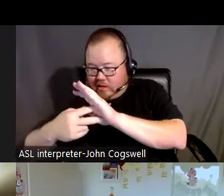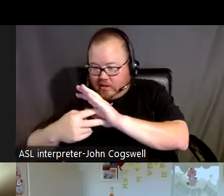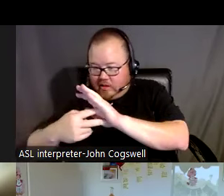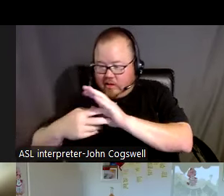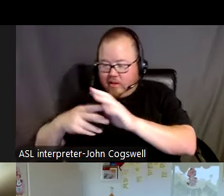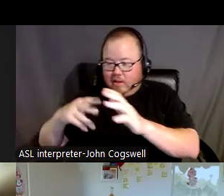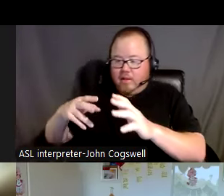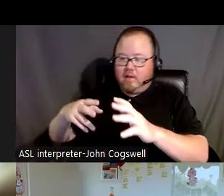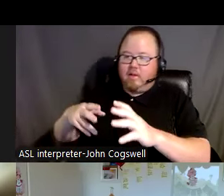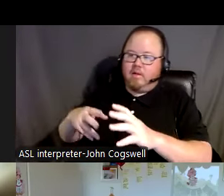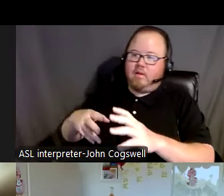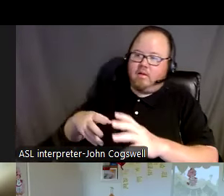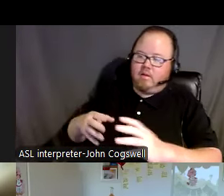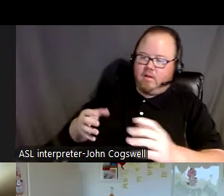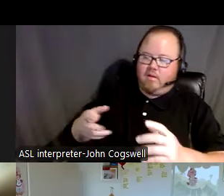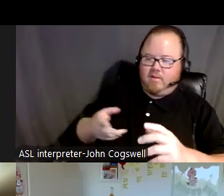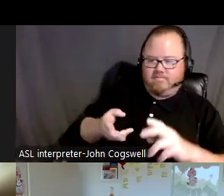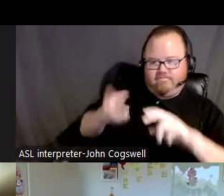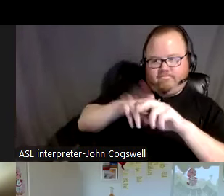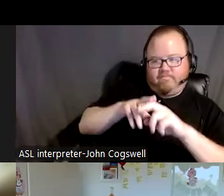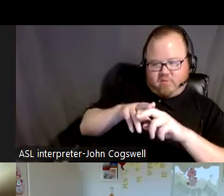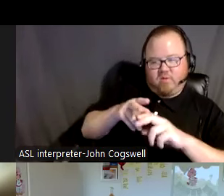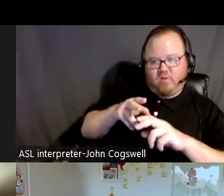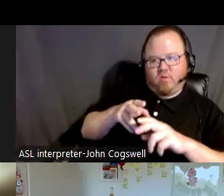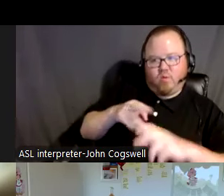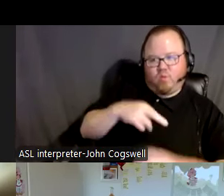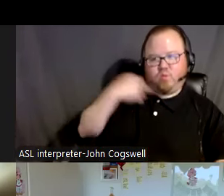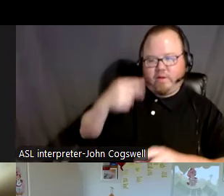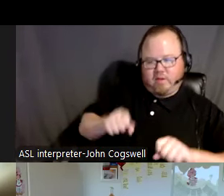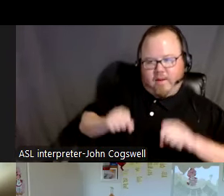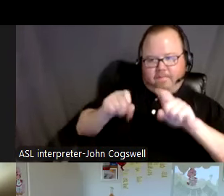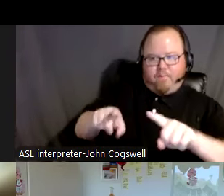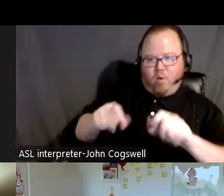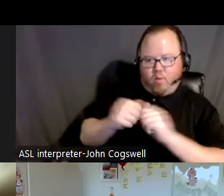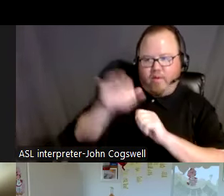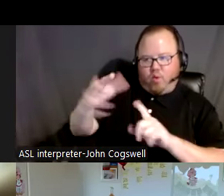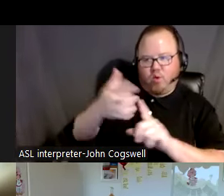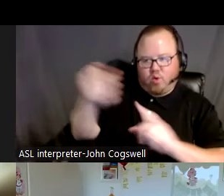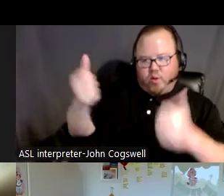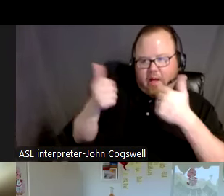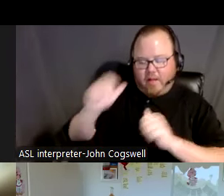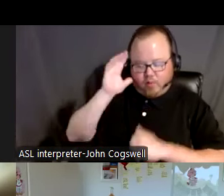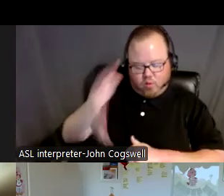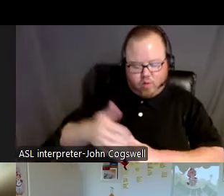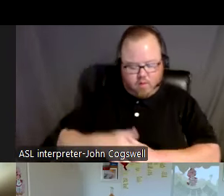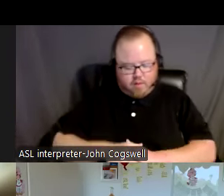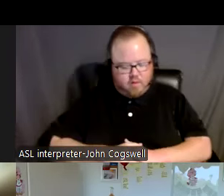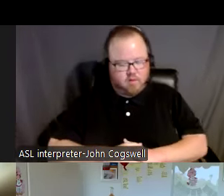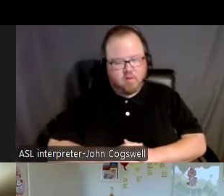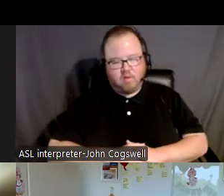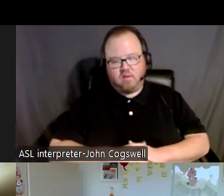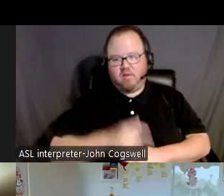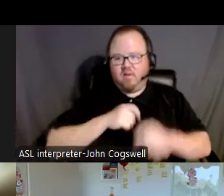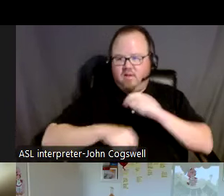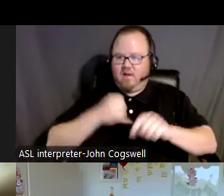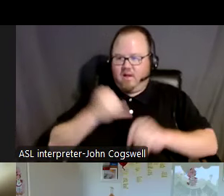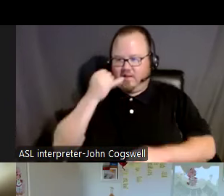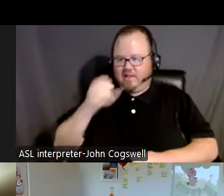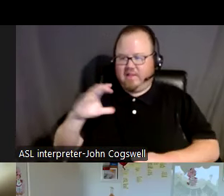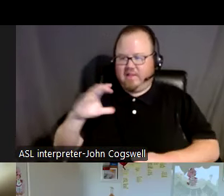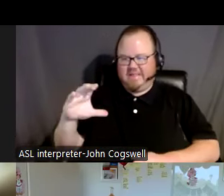the greater the risk for them being impulsive with their suicide attempt. So it kind of goes back to that idea of the